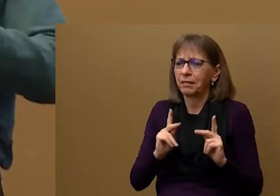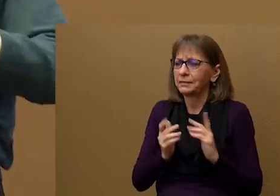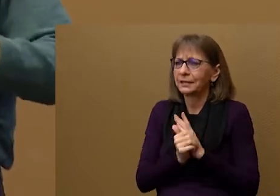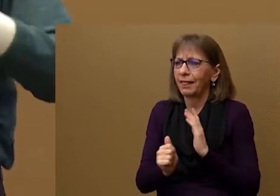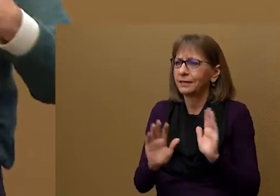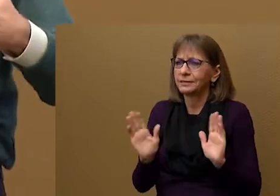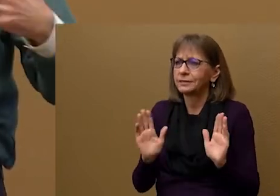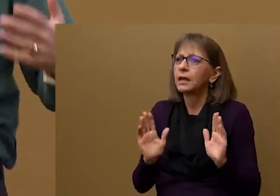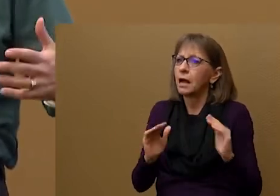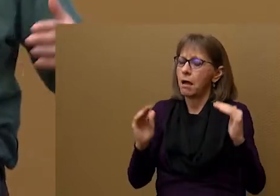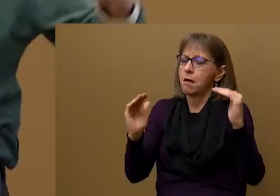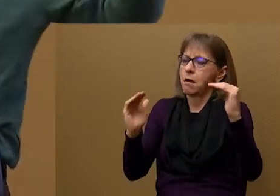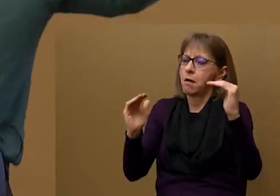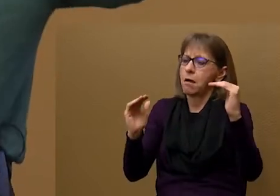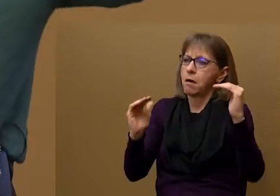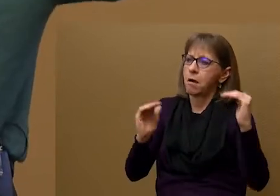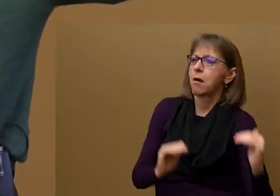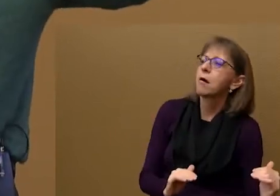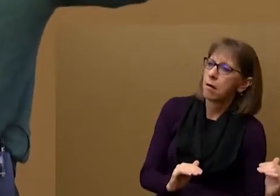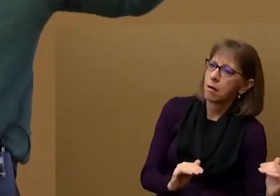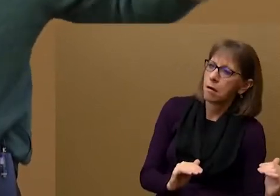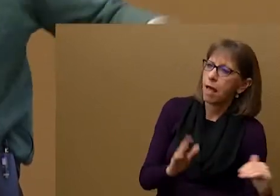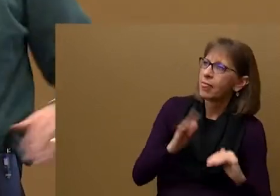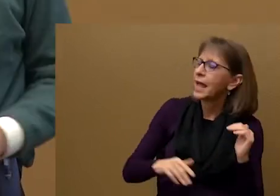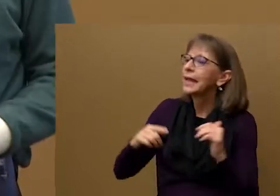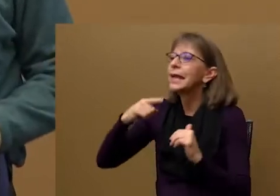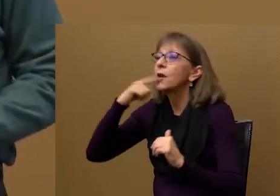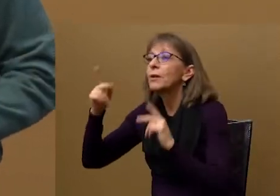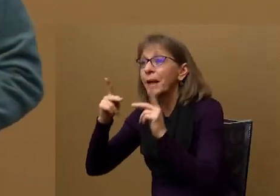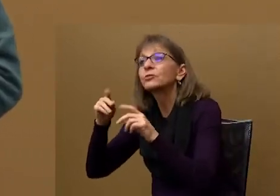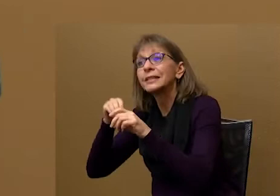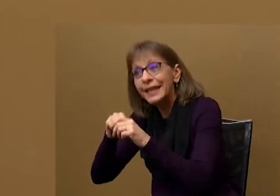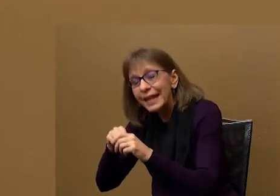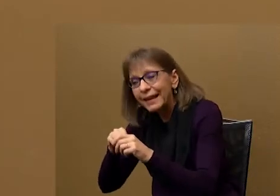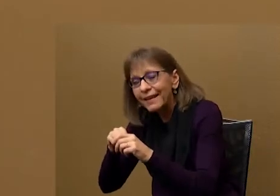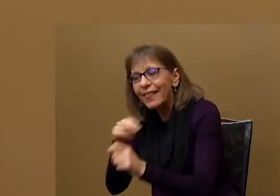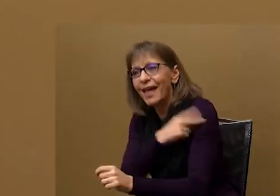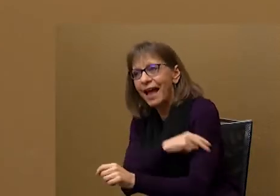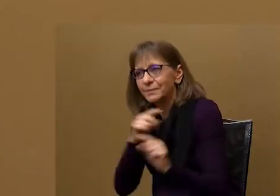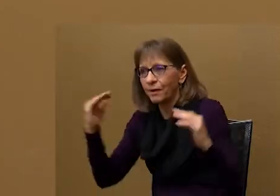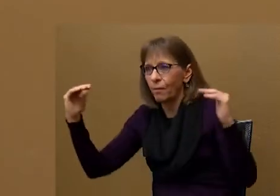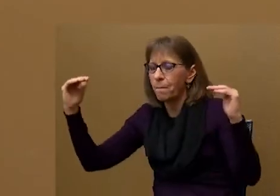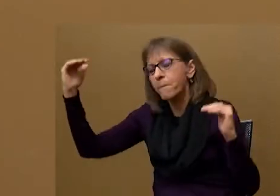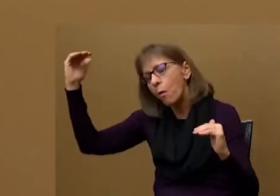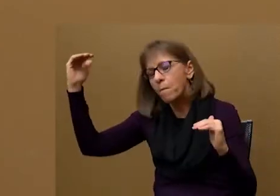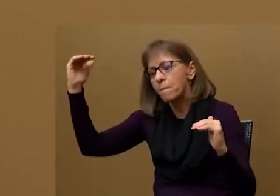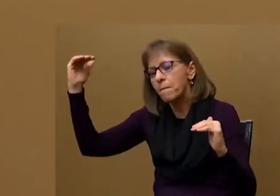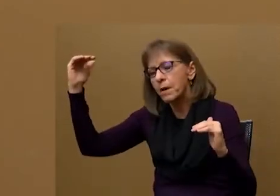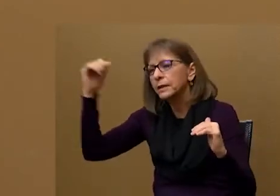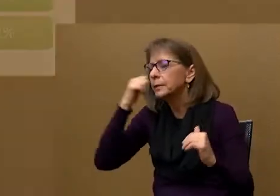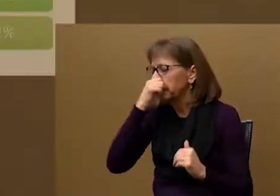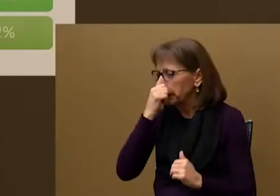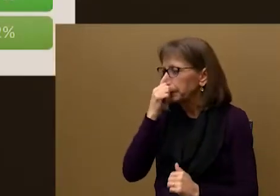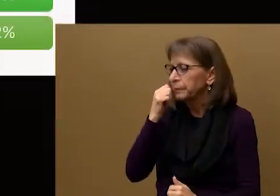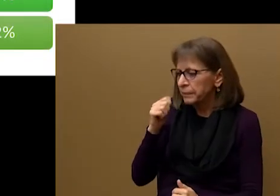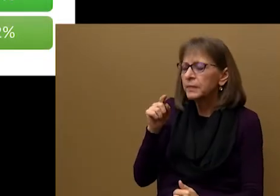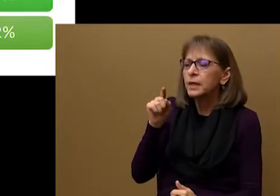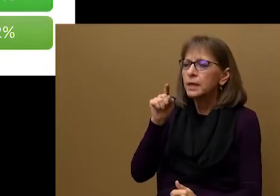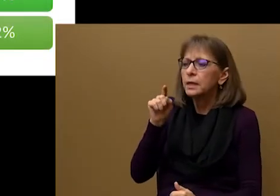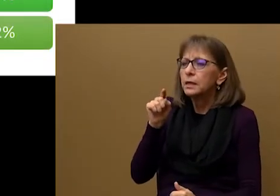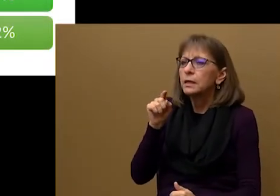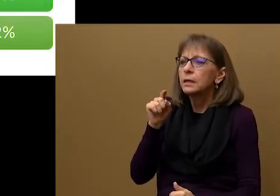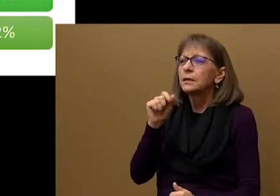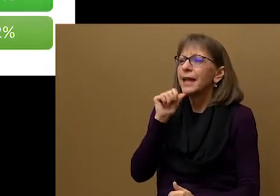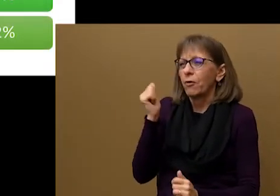that these were people with average level skills. They seemed to be much lower than the hearing patients in the hospital. We